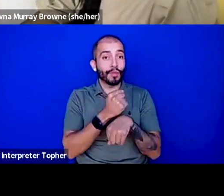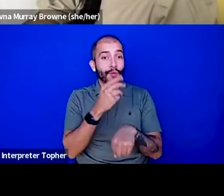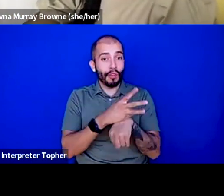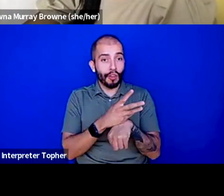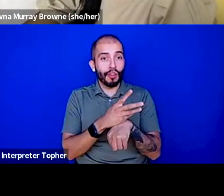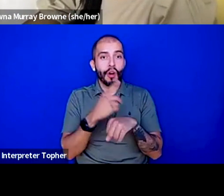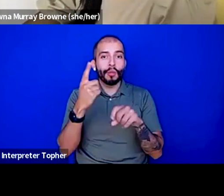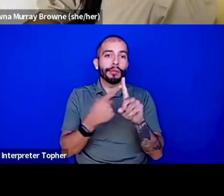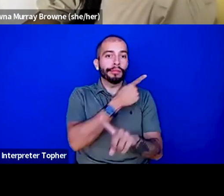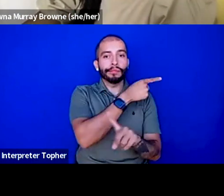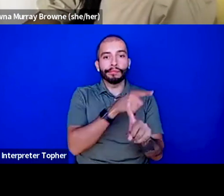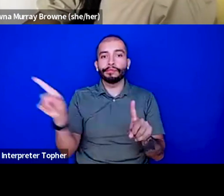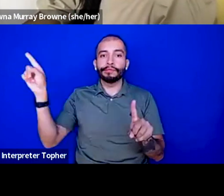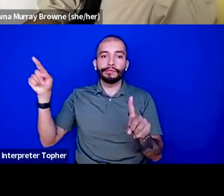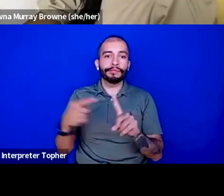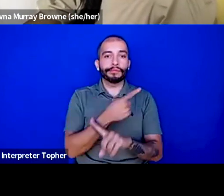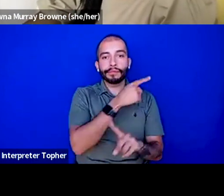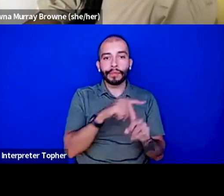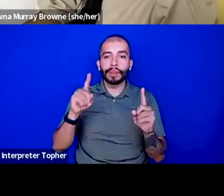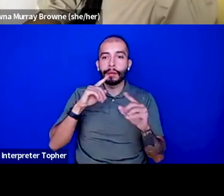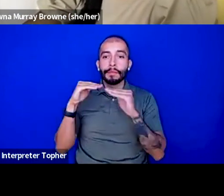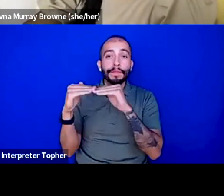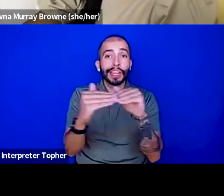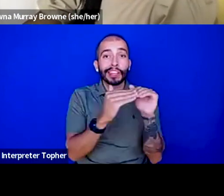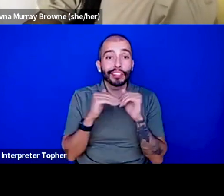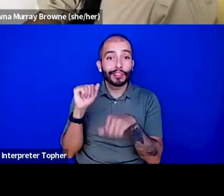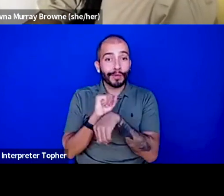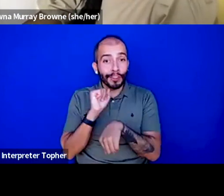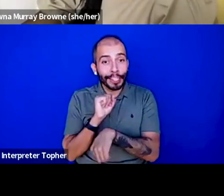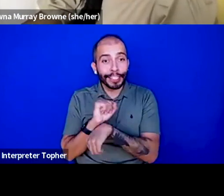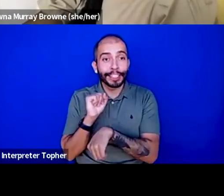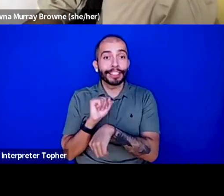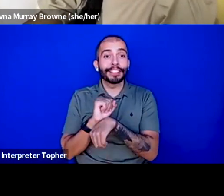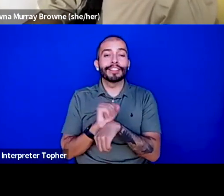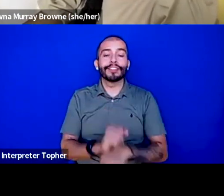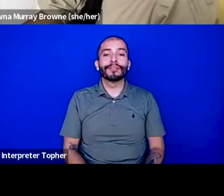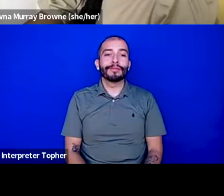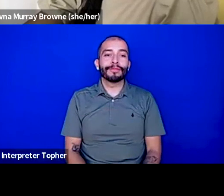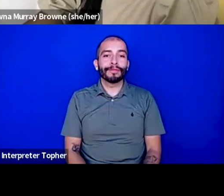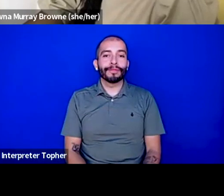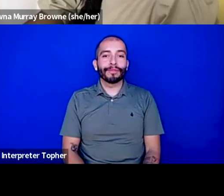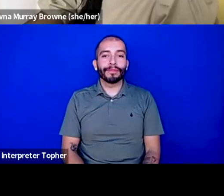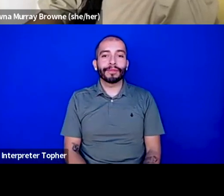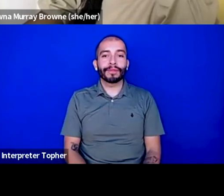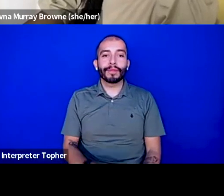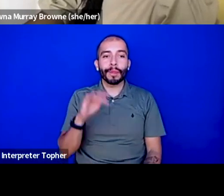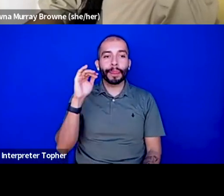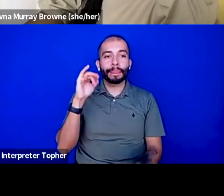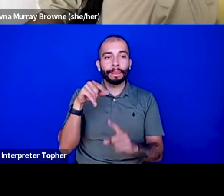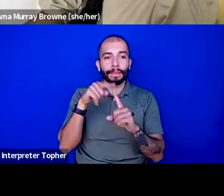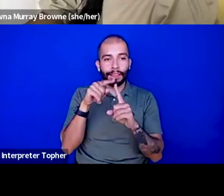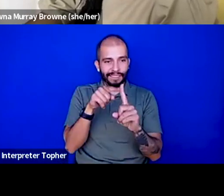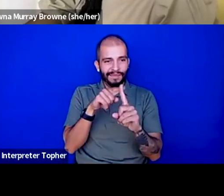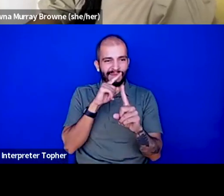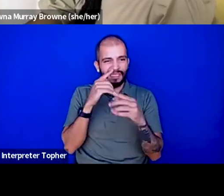has peer workers, right? Which in and of itself is its own problem. The Academy also helped to create